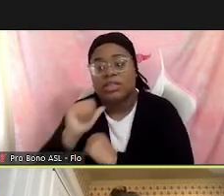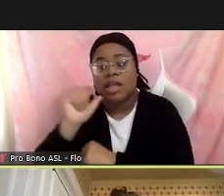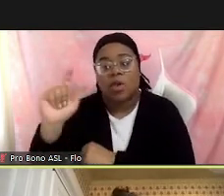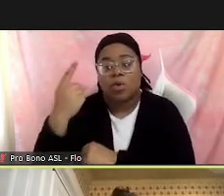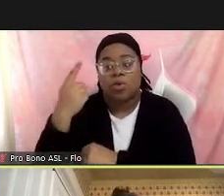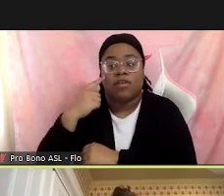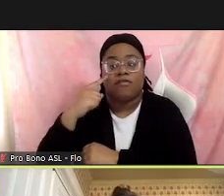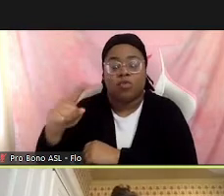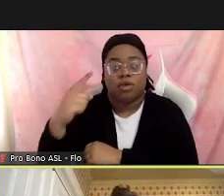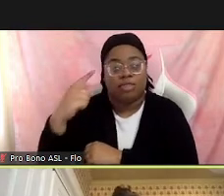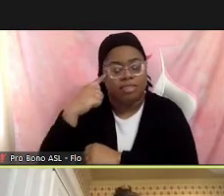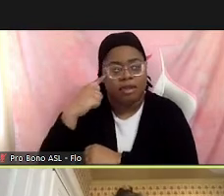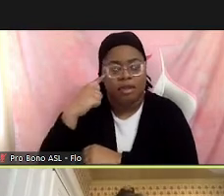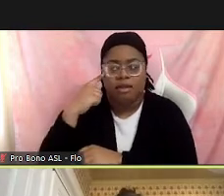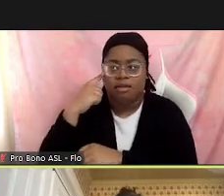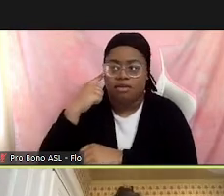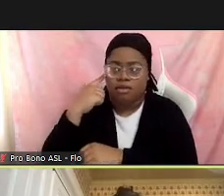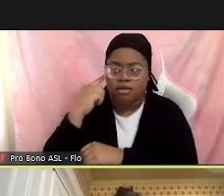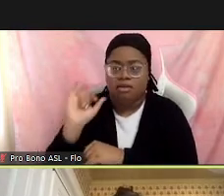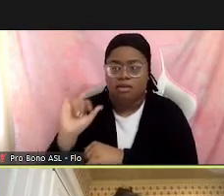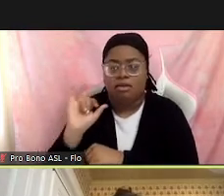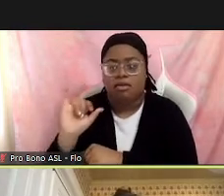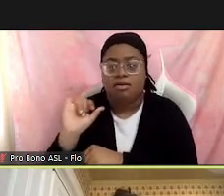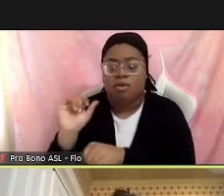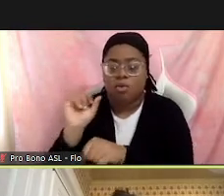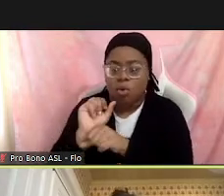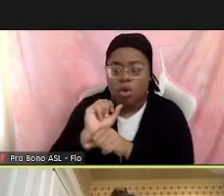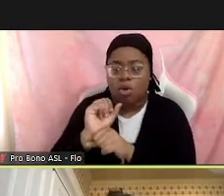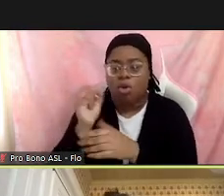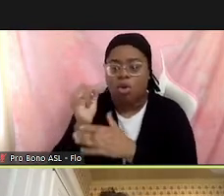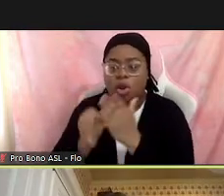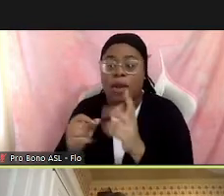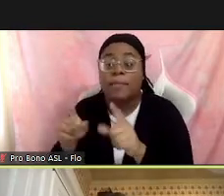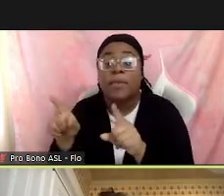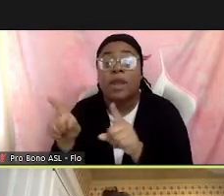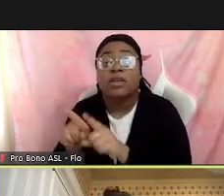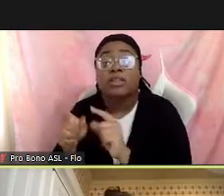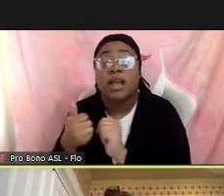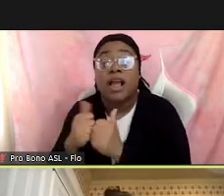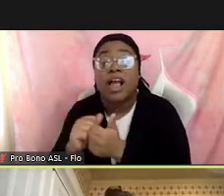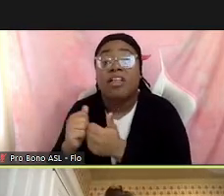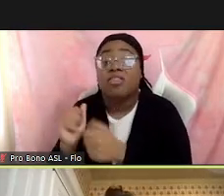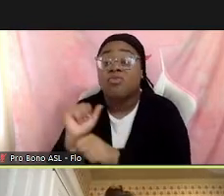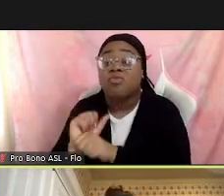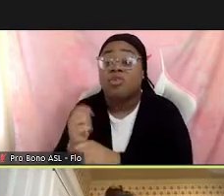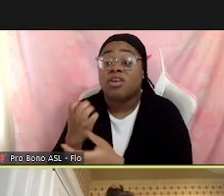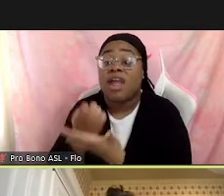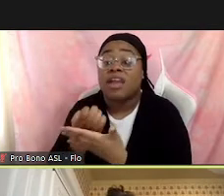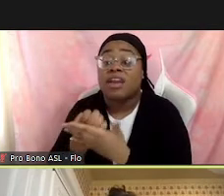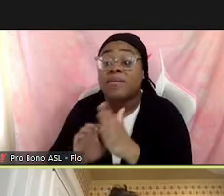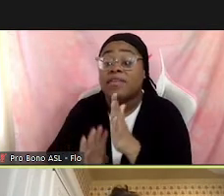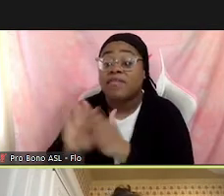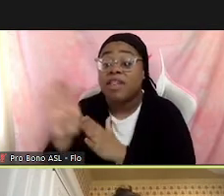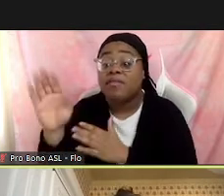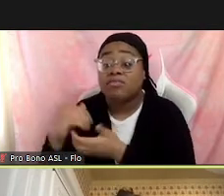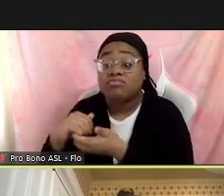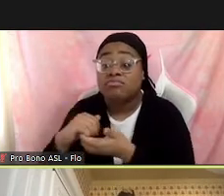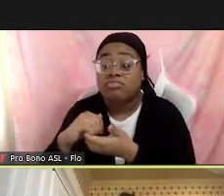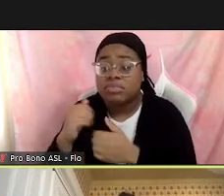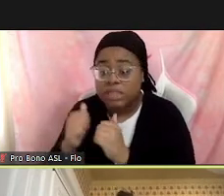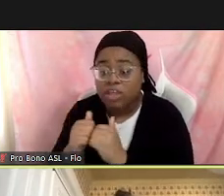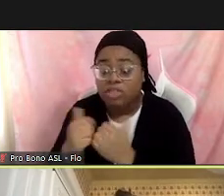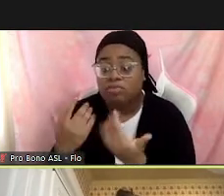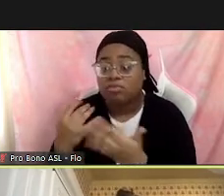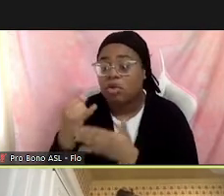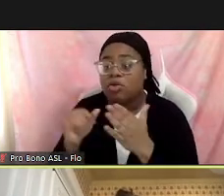create thought-provoking work and thought-provoking art, but also how they're working as economic developers. So artists